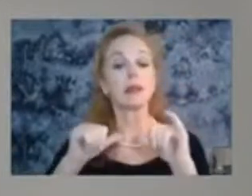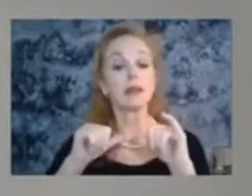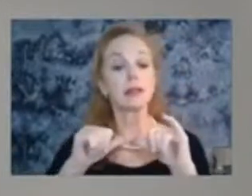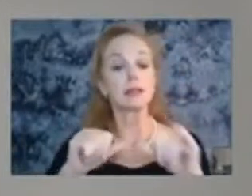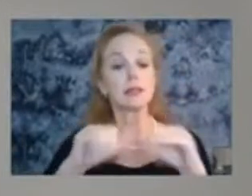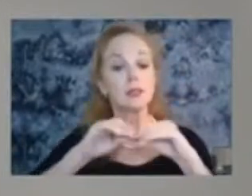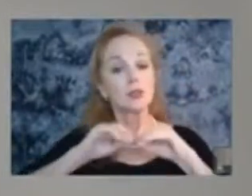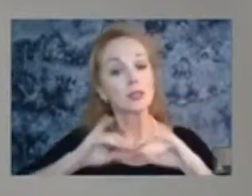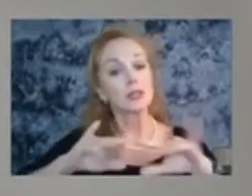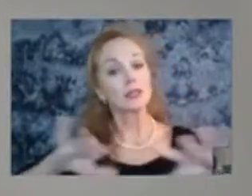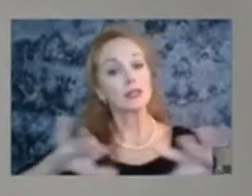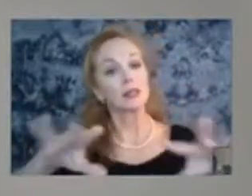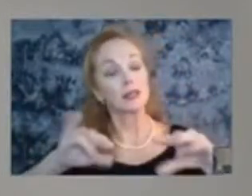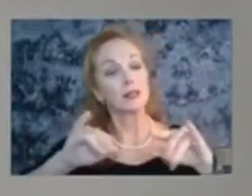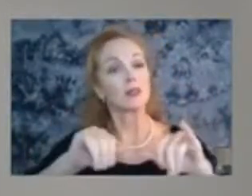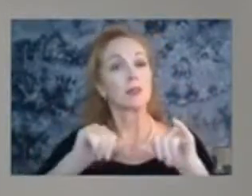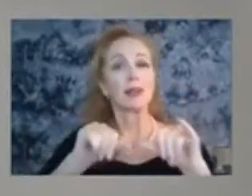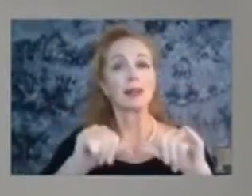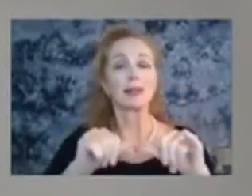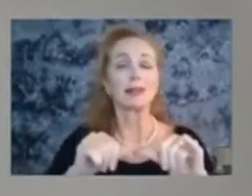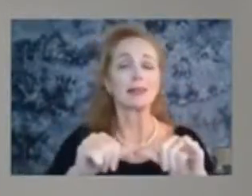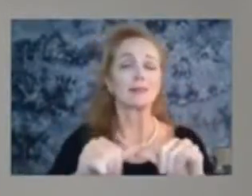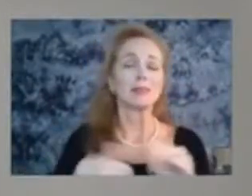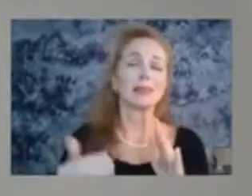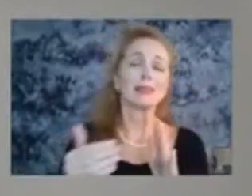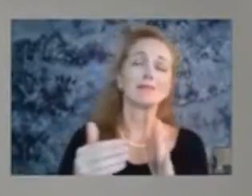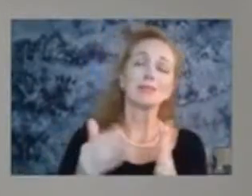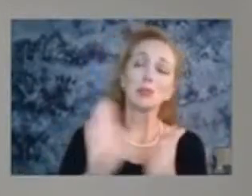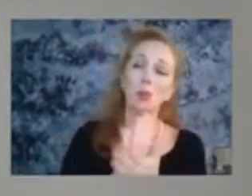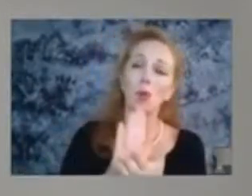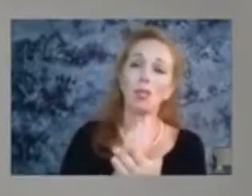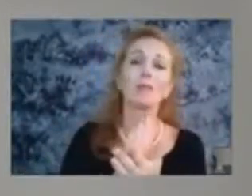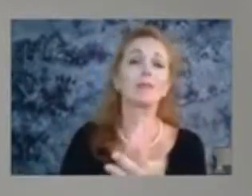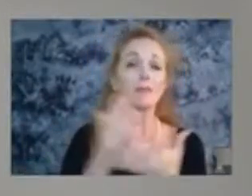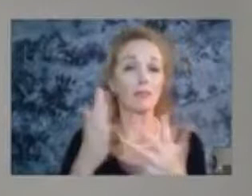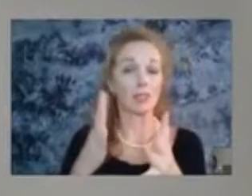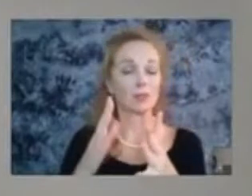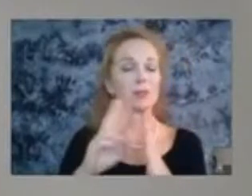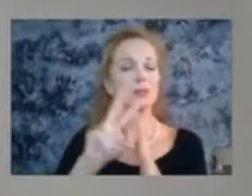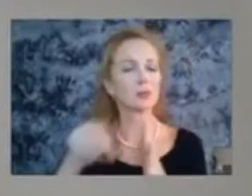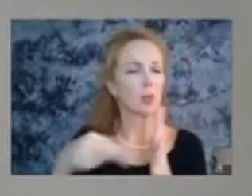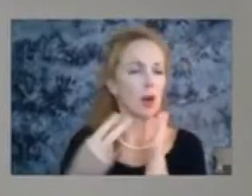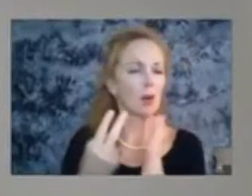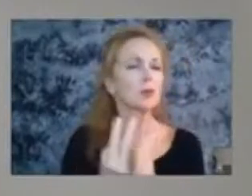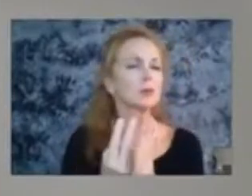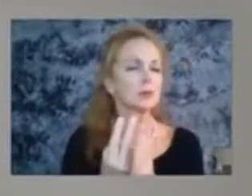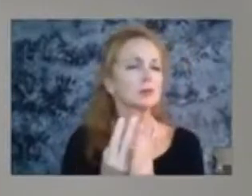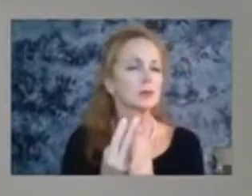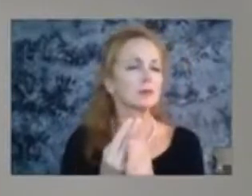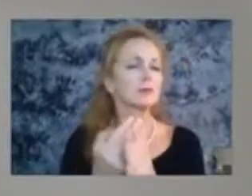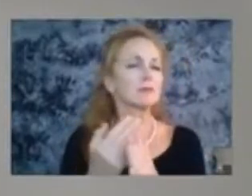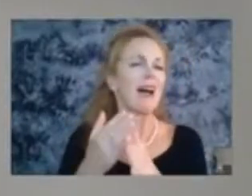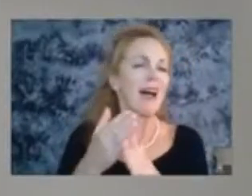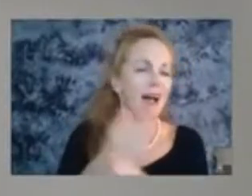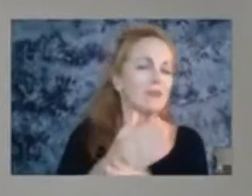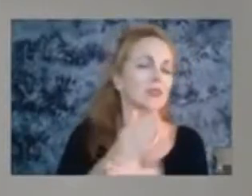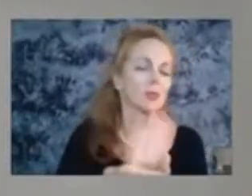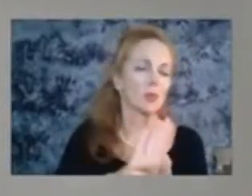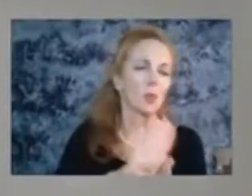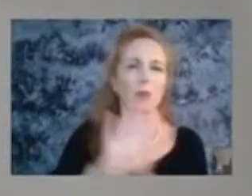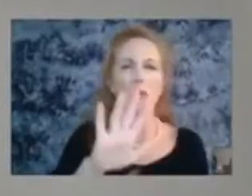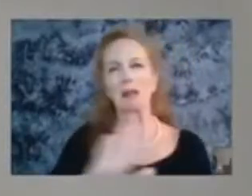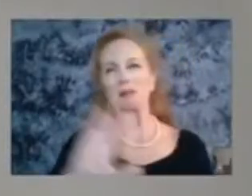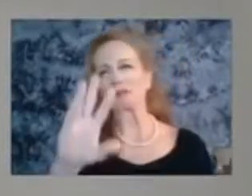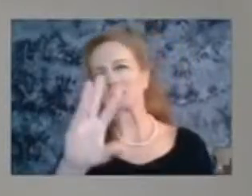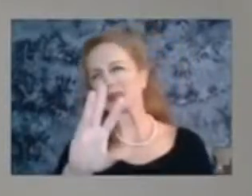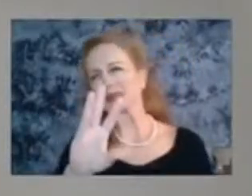circulating for about another 2 hours afterwards. So we set 6 p.m. because that is about the time. Now, you're going to have some